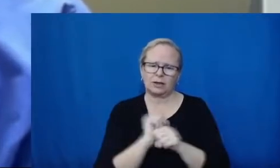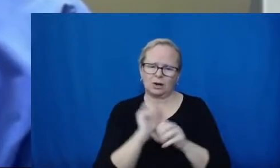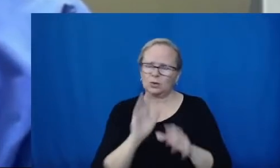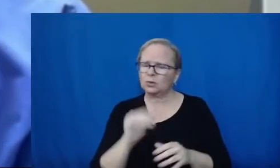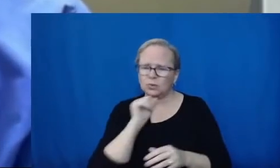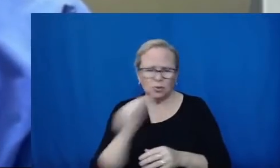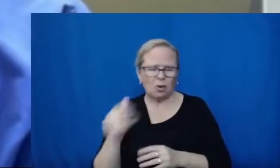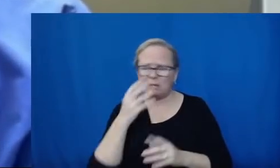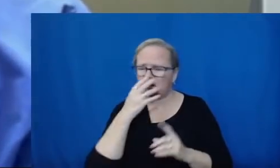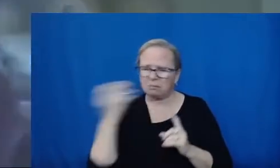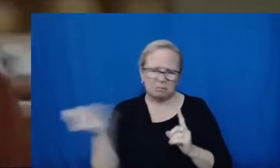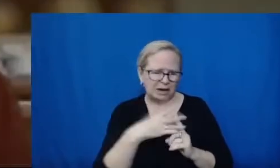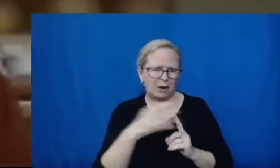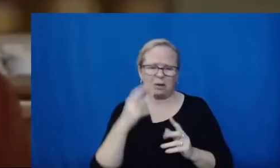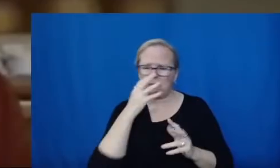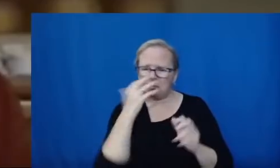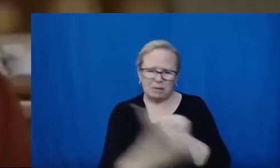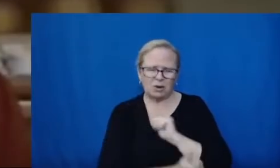the rules.